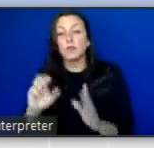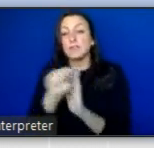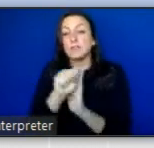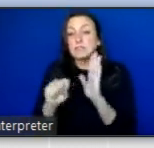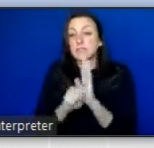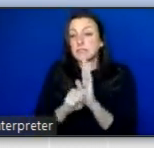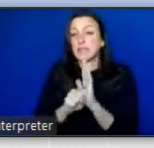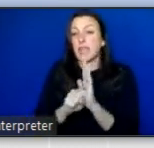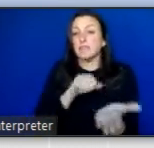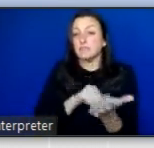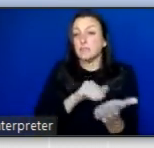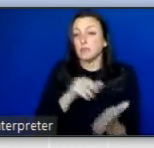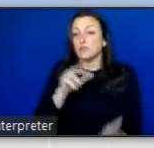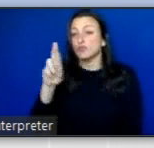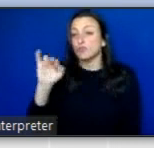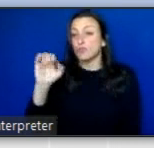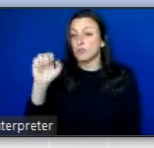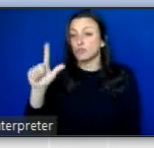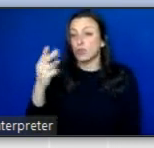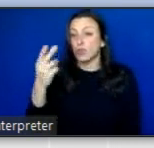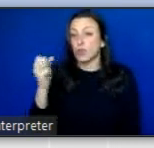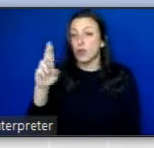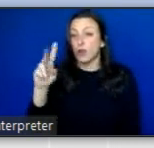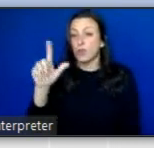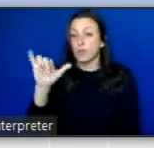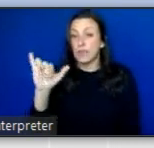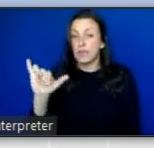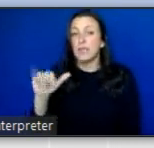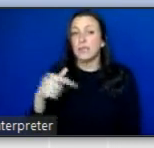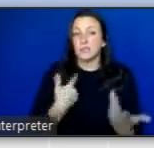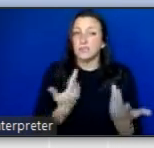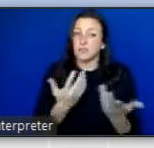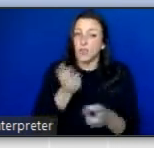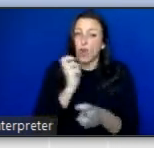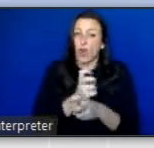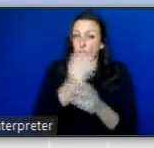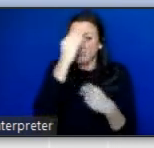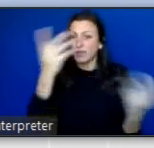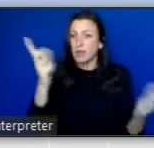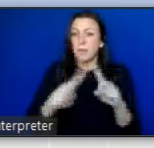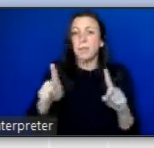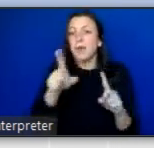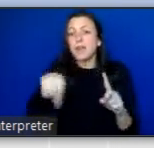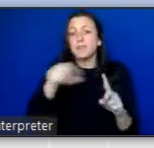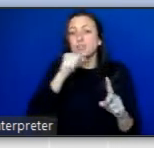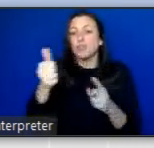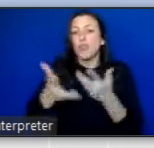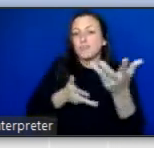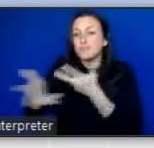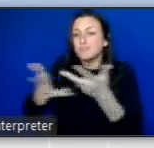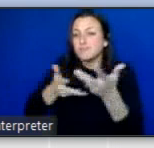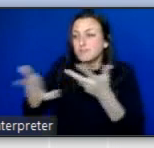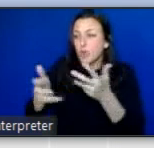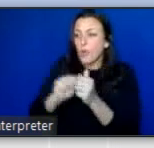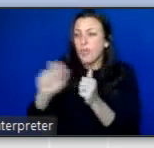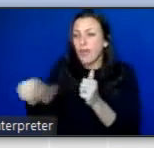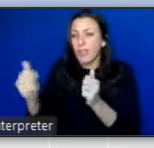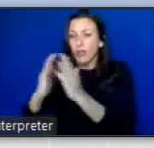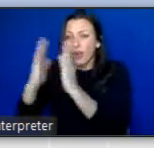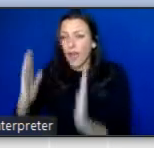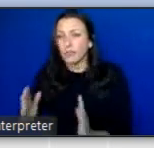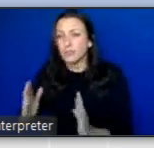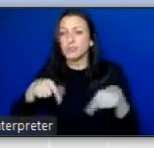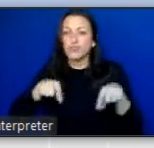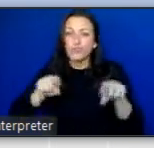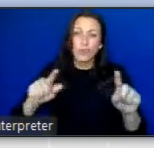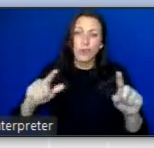Rachel Herlihy, giving the painful message that people should not interact with other households over Thanksgiving or Christmas or during the